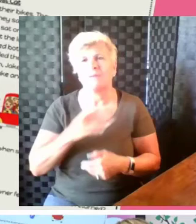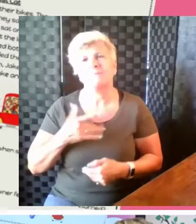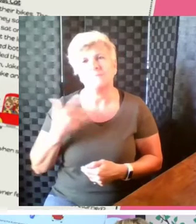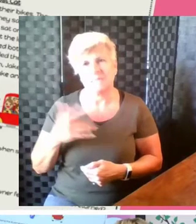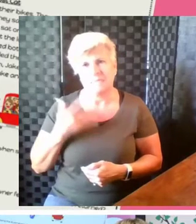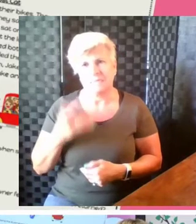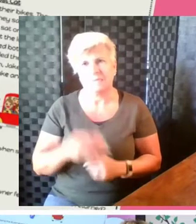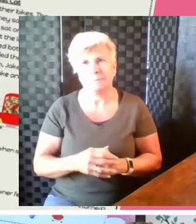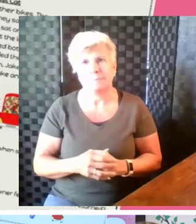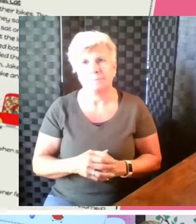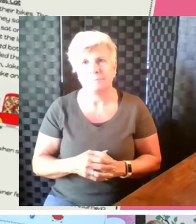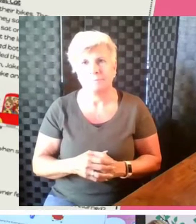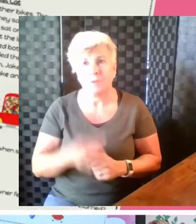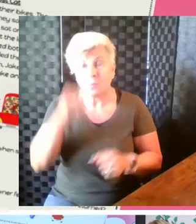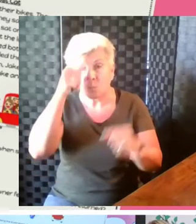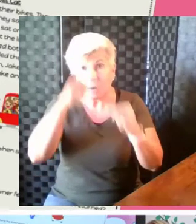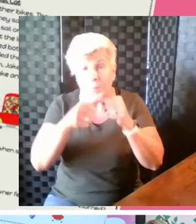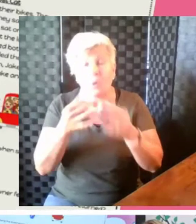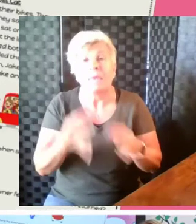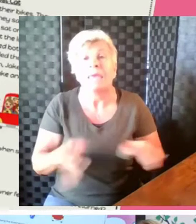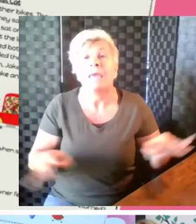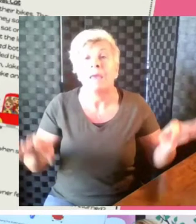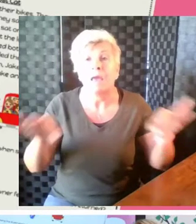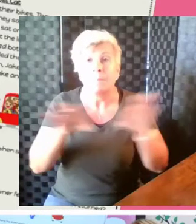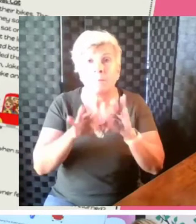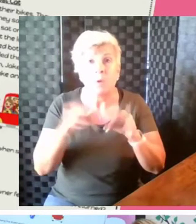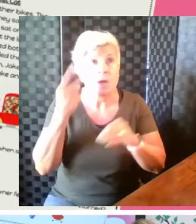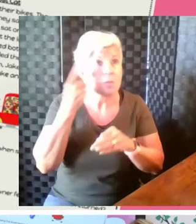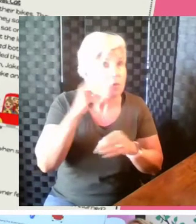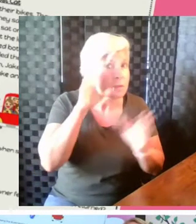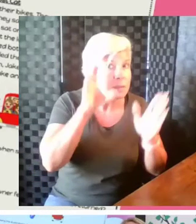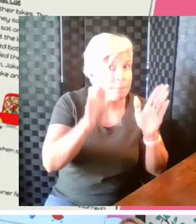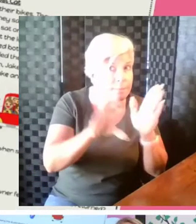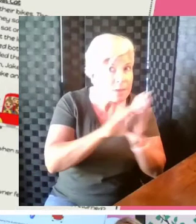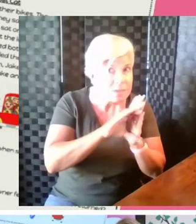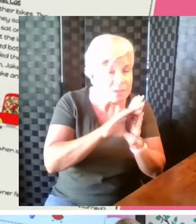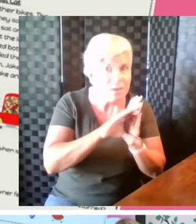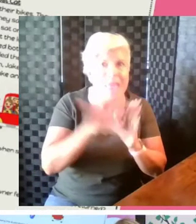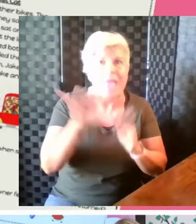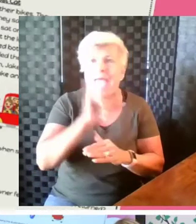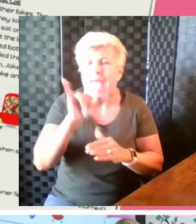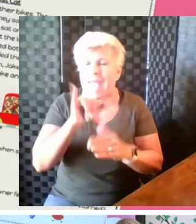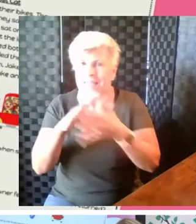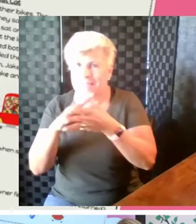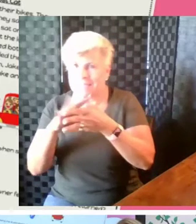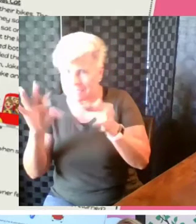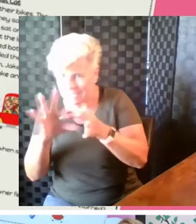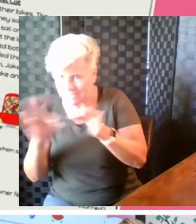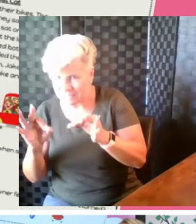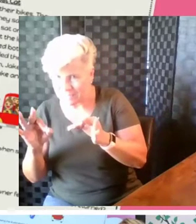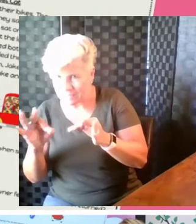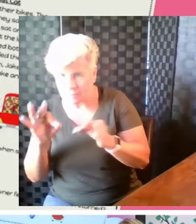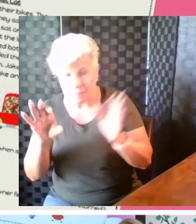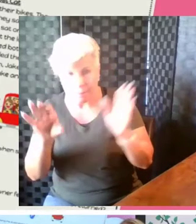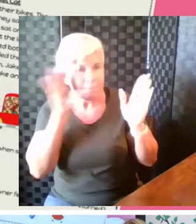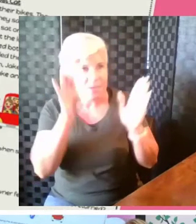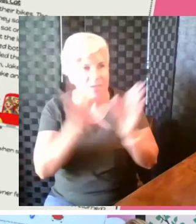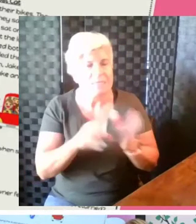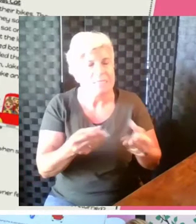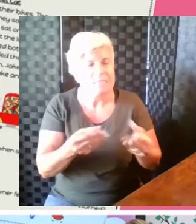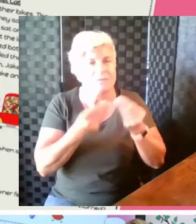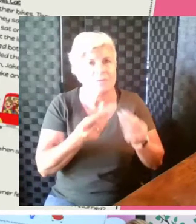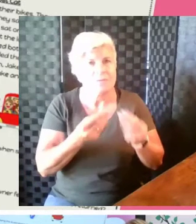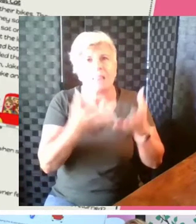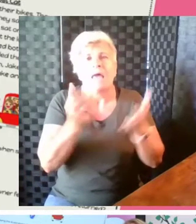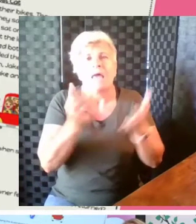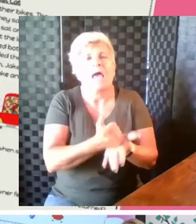feeling. Remember, it's important to look at the pictures as well as the text. Those pictures give us a lot of